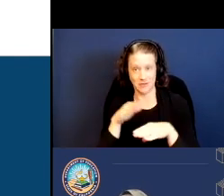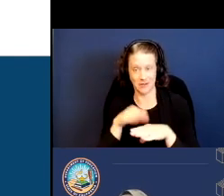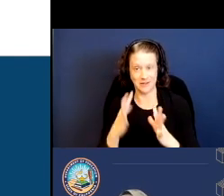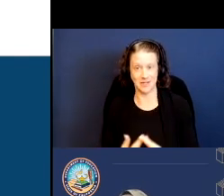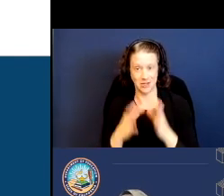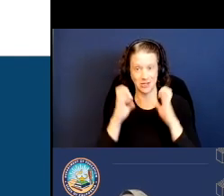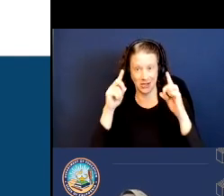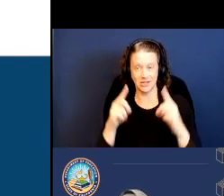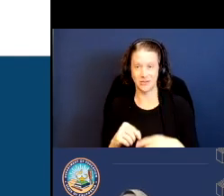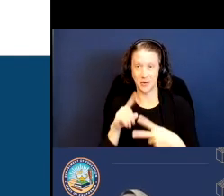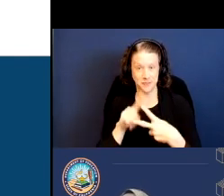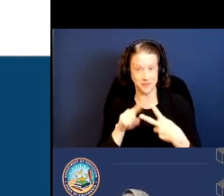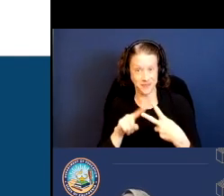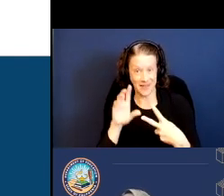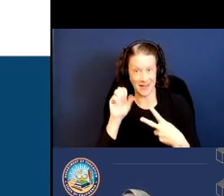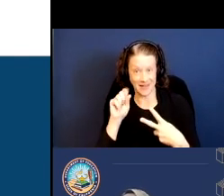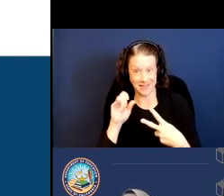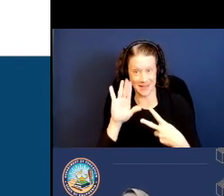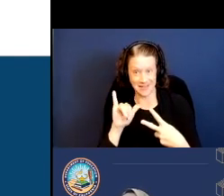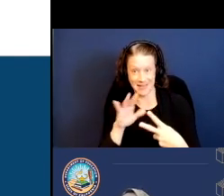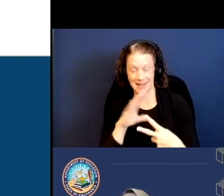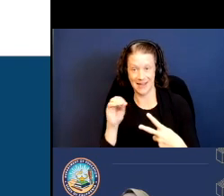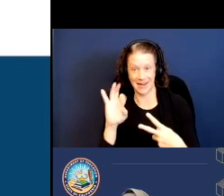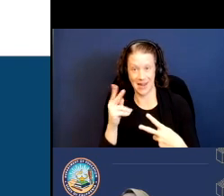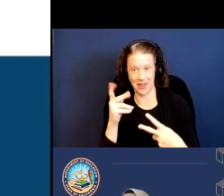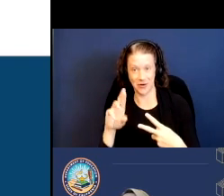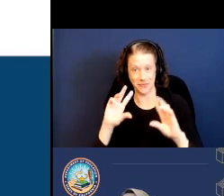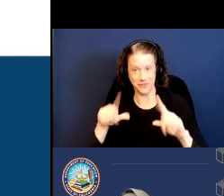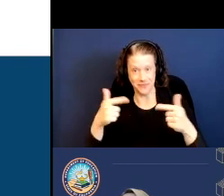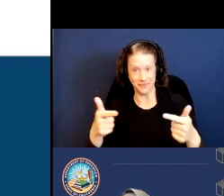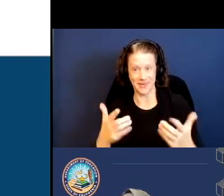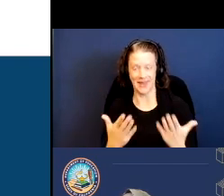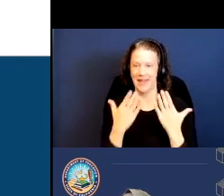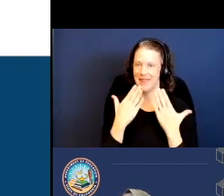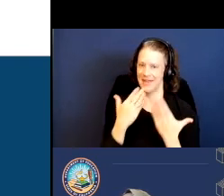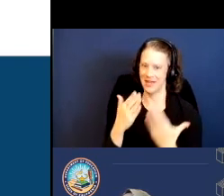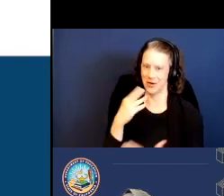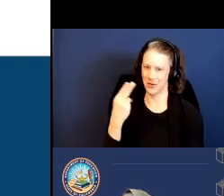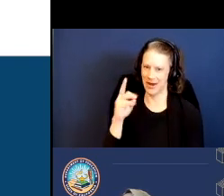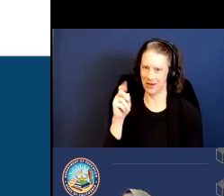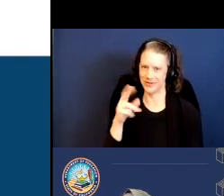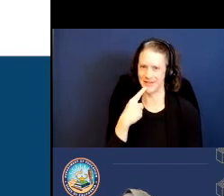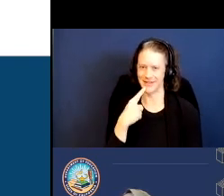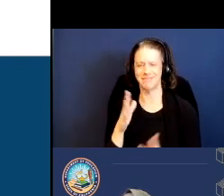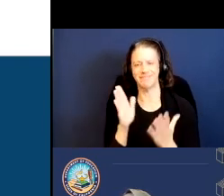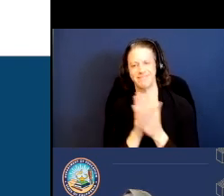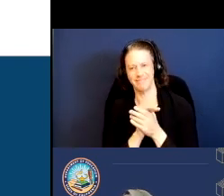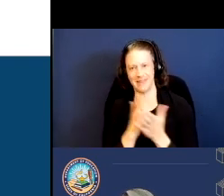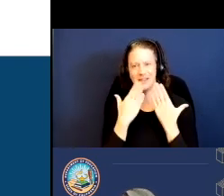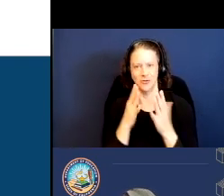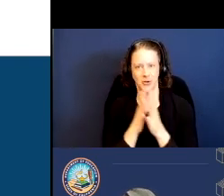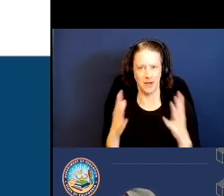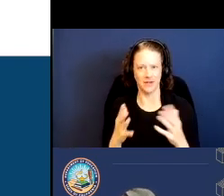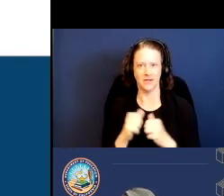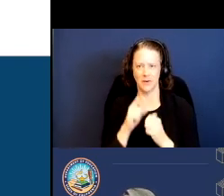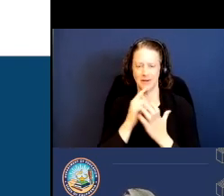Heather, I'll hand it over to you. Thank you. Great, thank you so much. It's such a pleasure to be